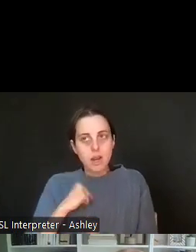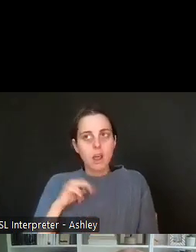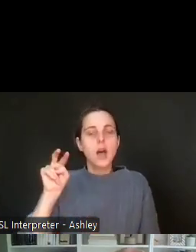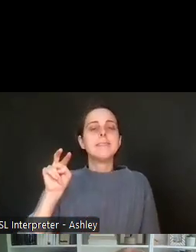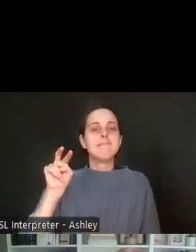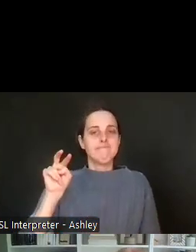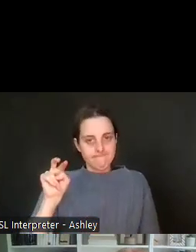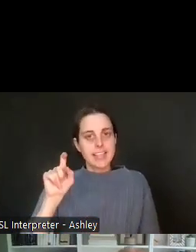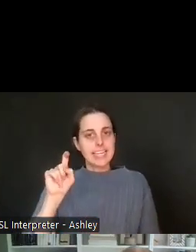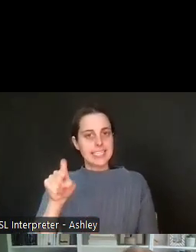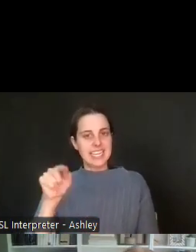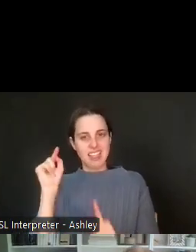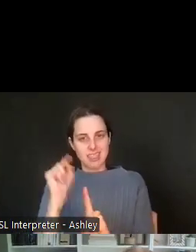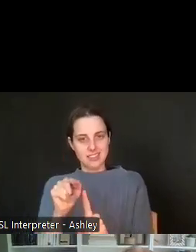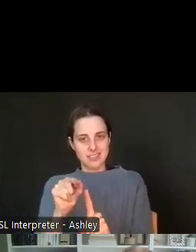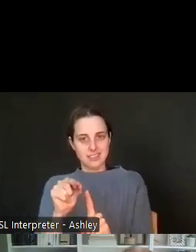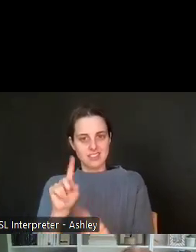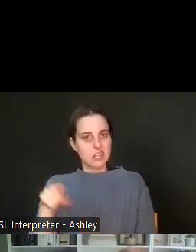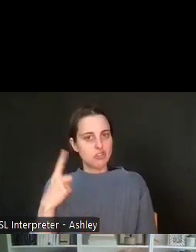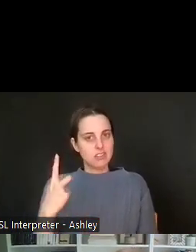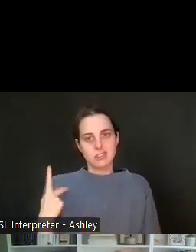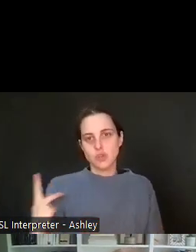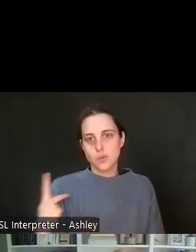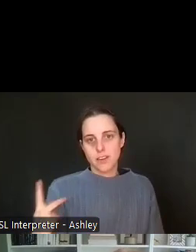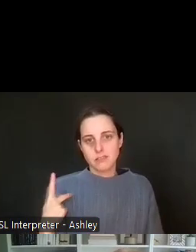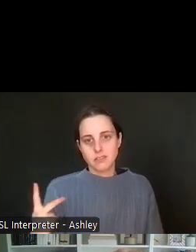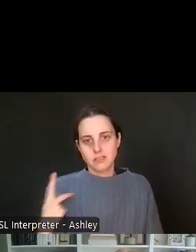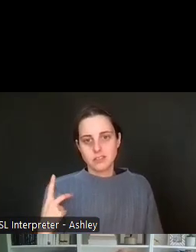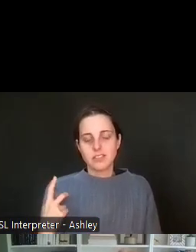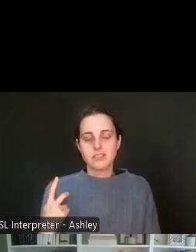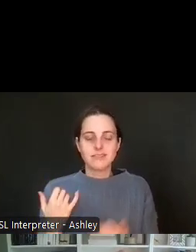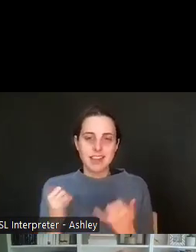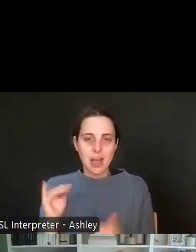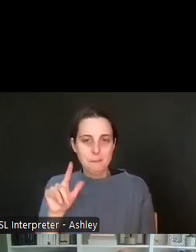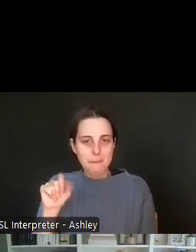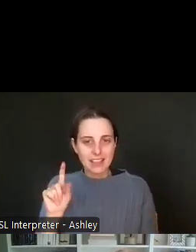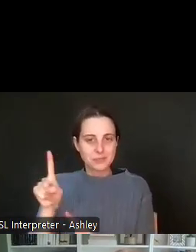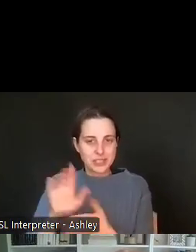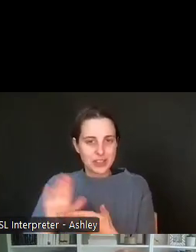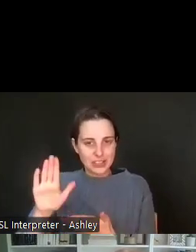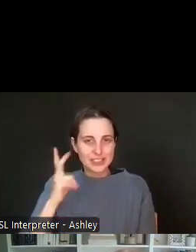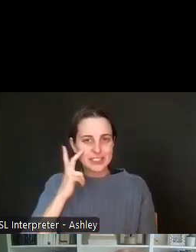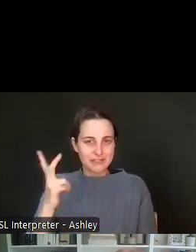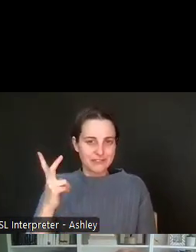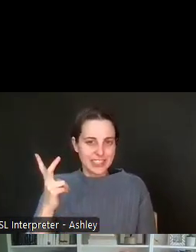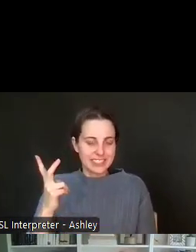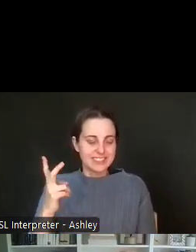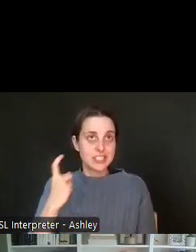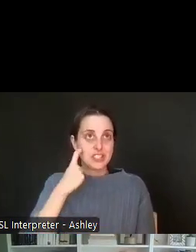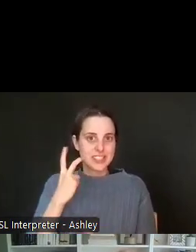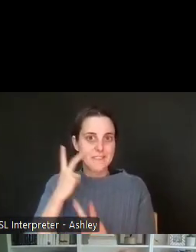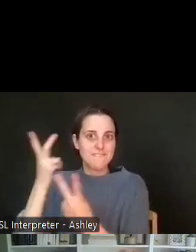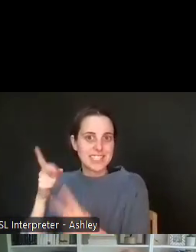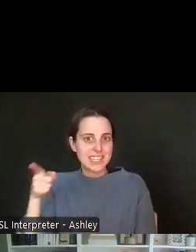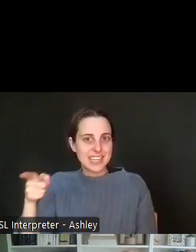that day, it was just the two of us. Miles is now in college. We just visited him at WSU last weekend, and he literally